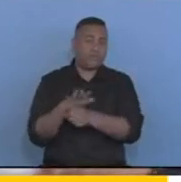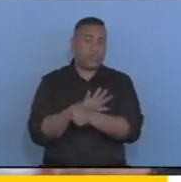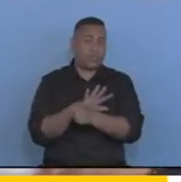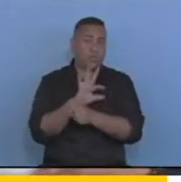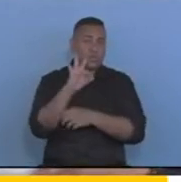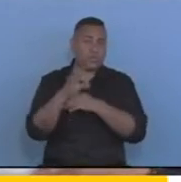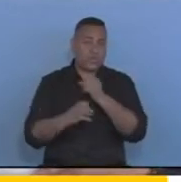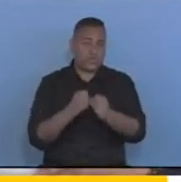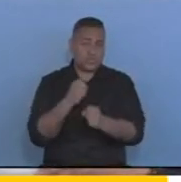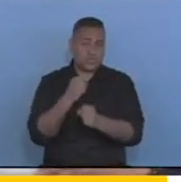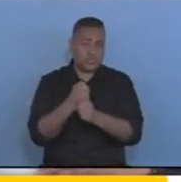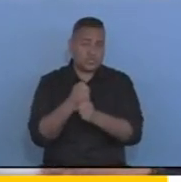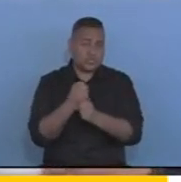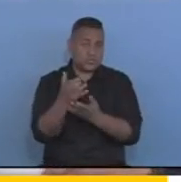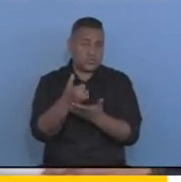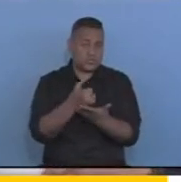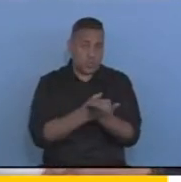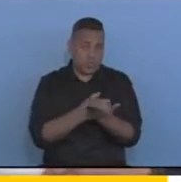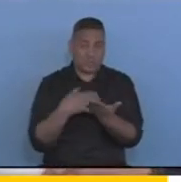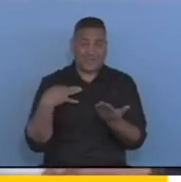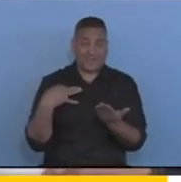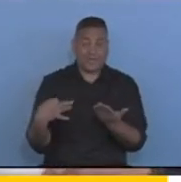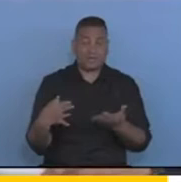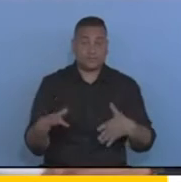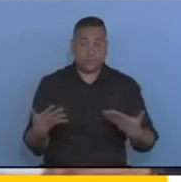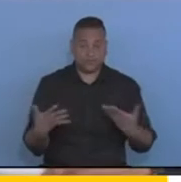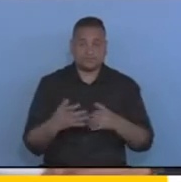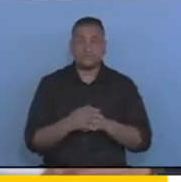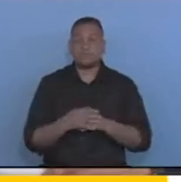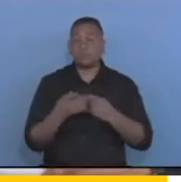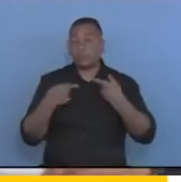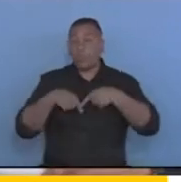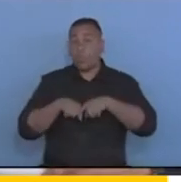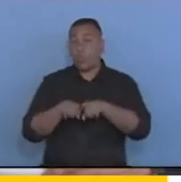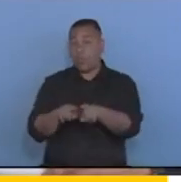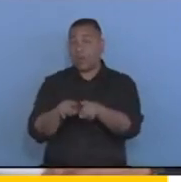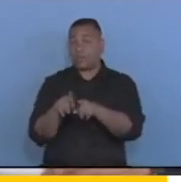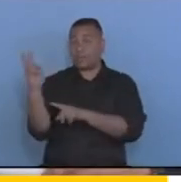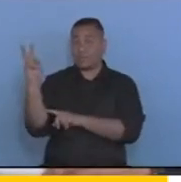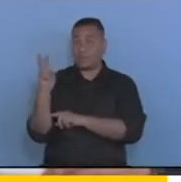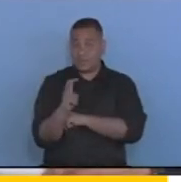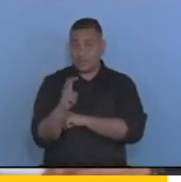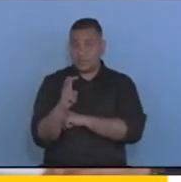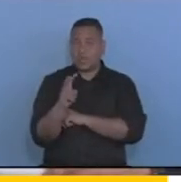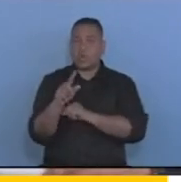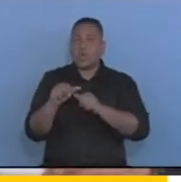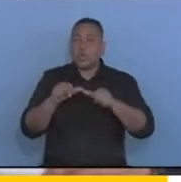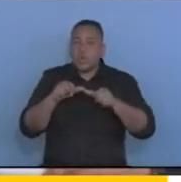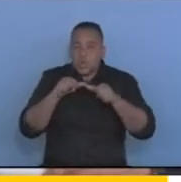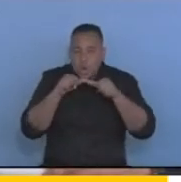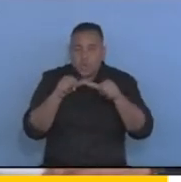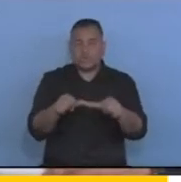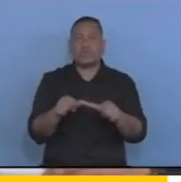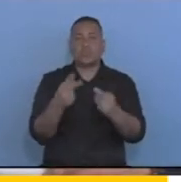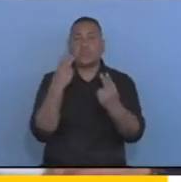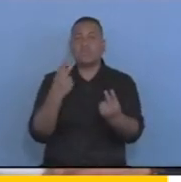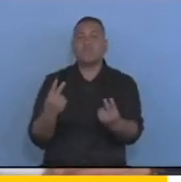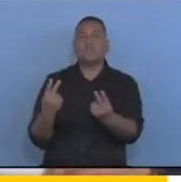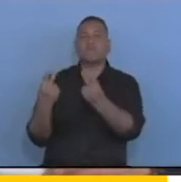we opened up the applications, and as the applications were coming in, we do a continuous review of the applications. So once they closed and I had a full